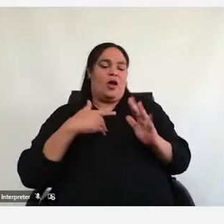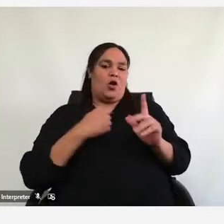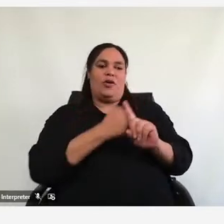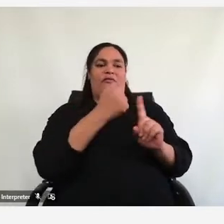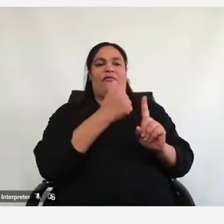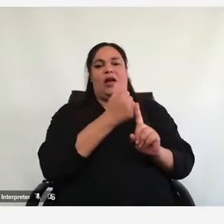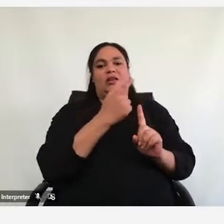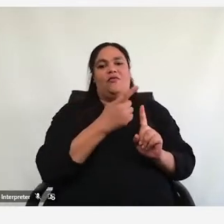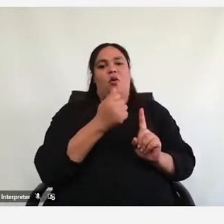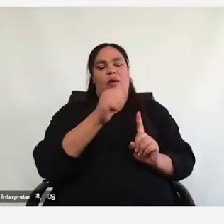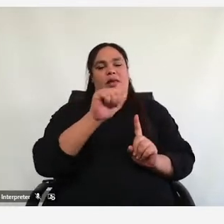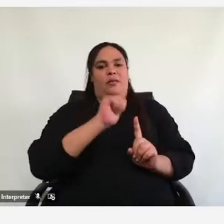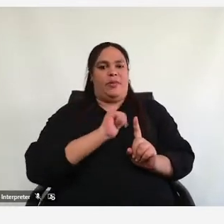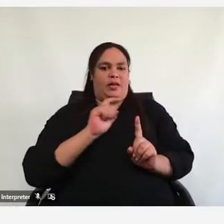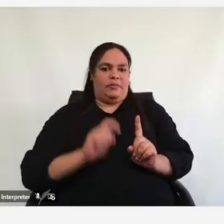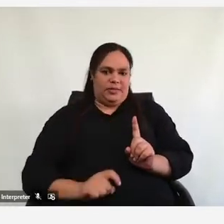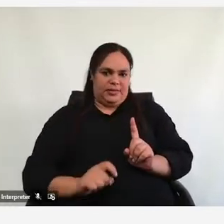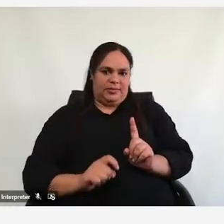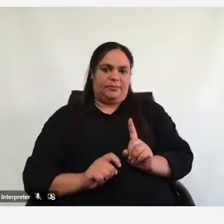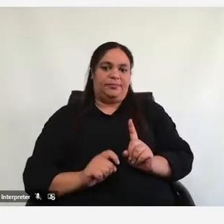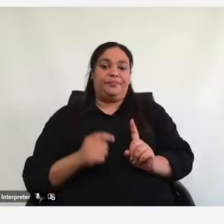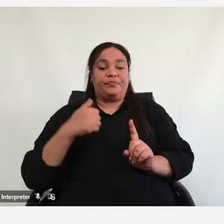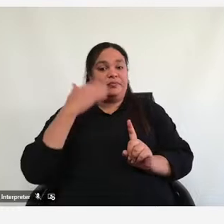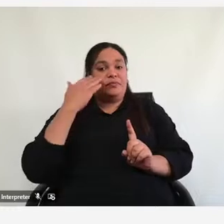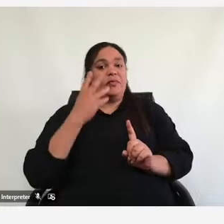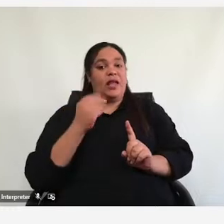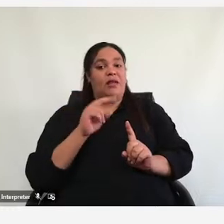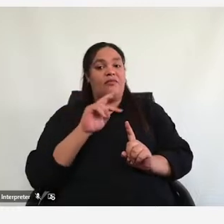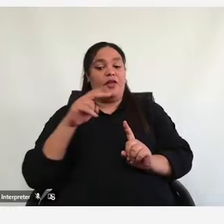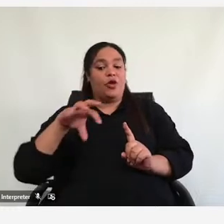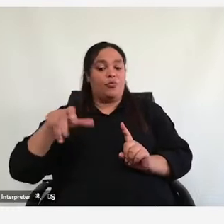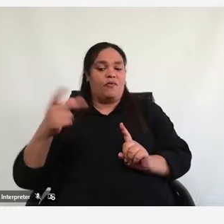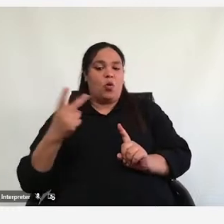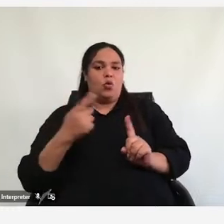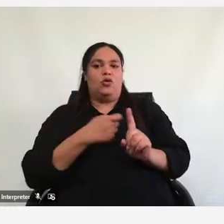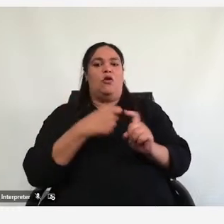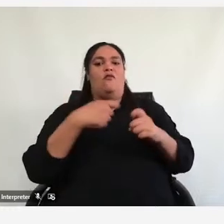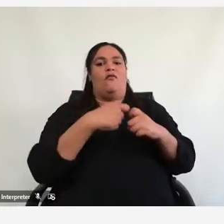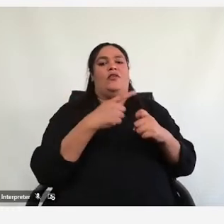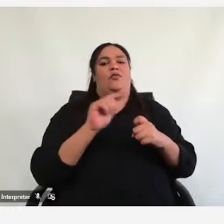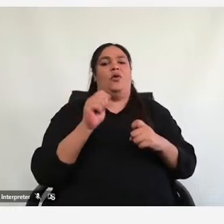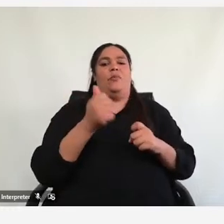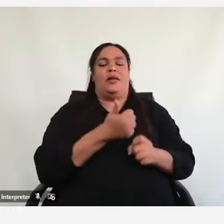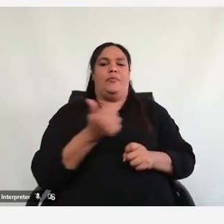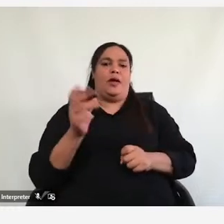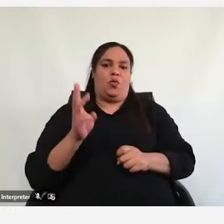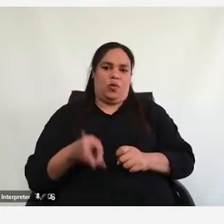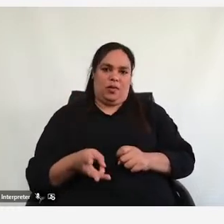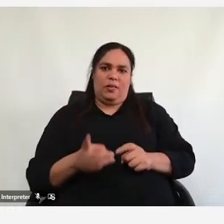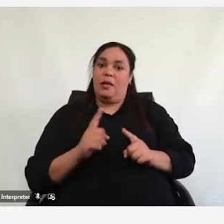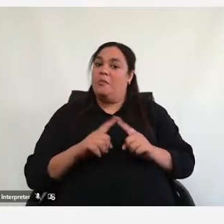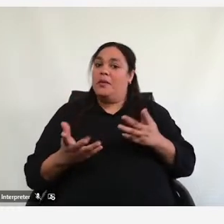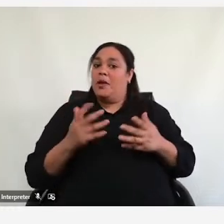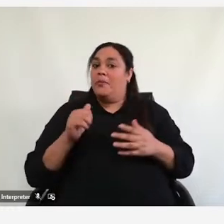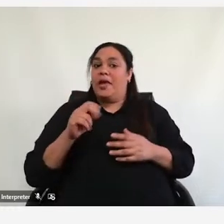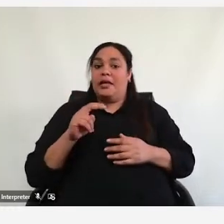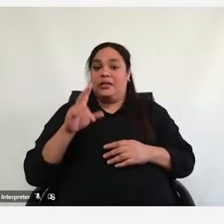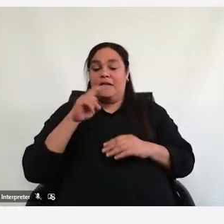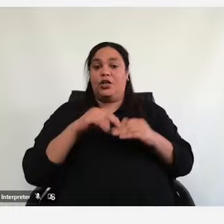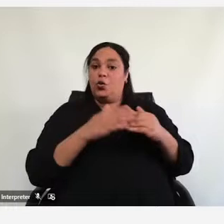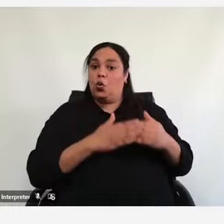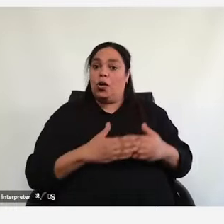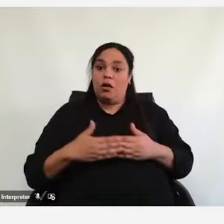fighting for our money back. I know there's another province that will also be fighting for their money back, and perhaps the ANC needs to be